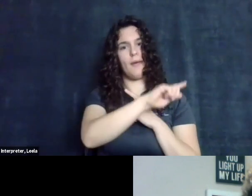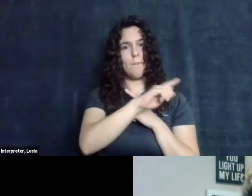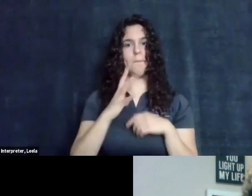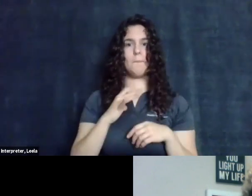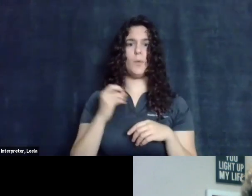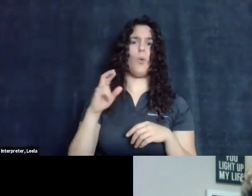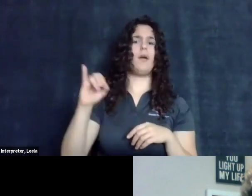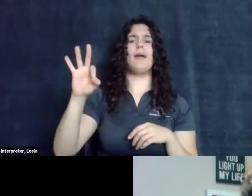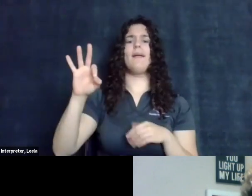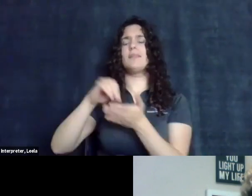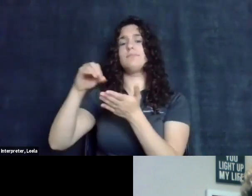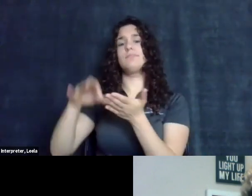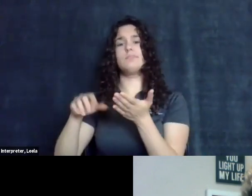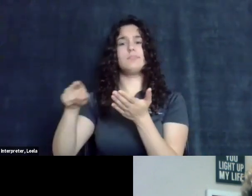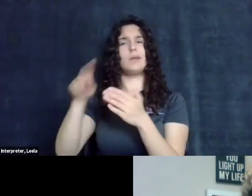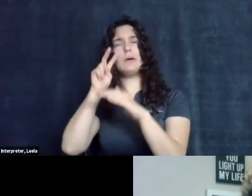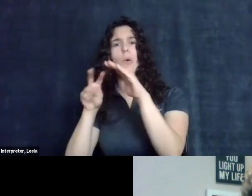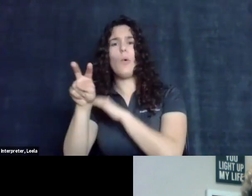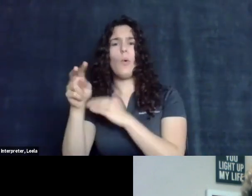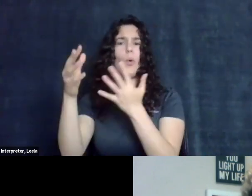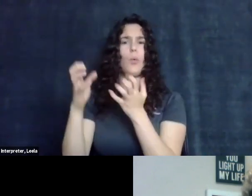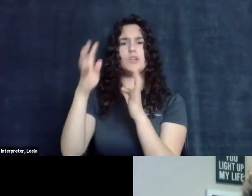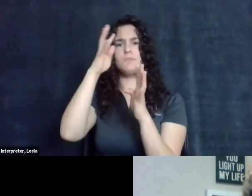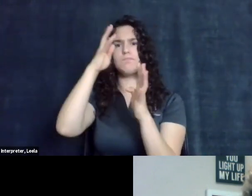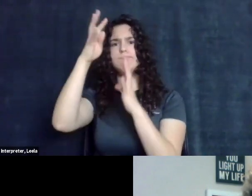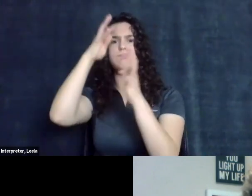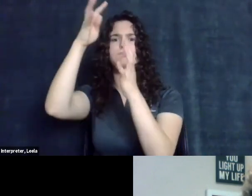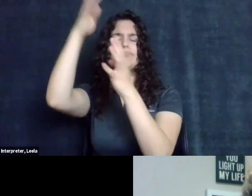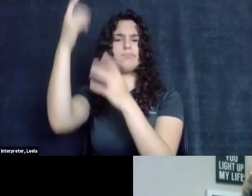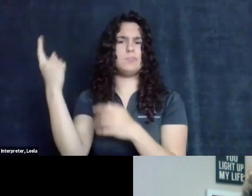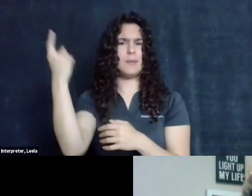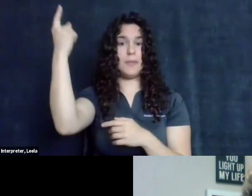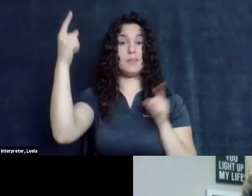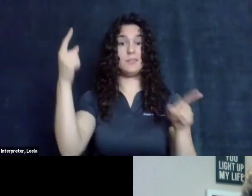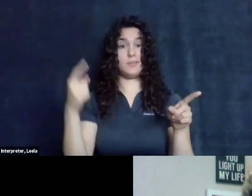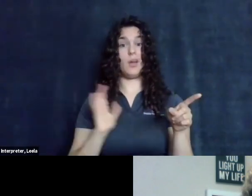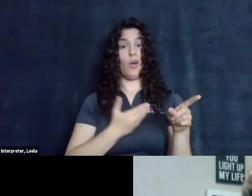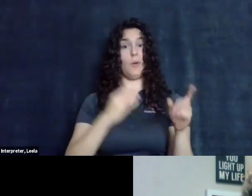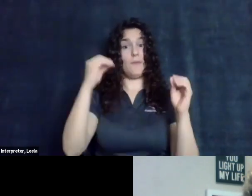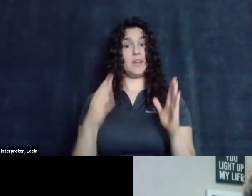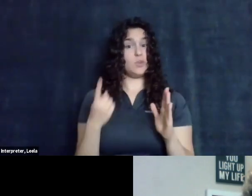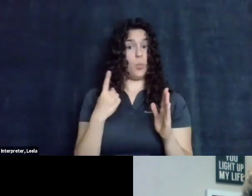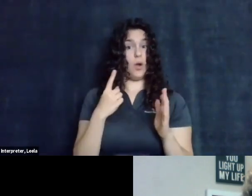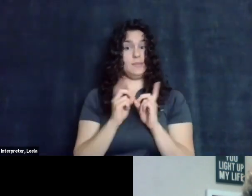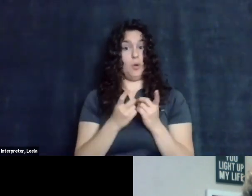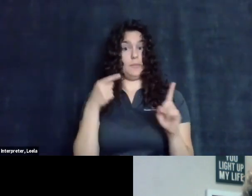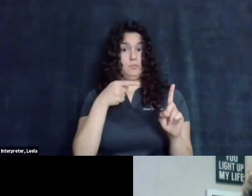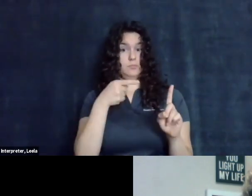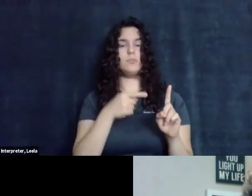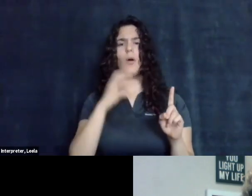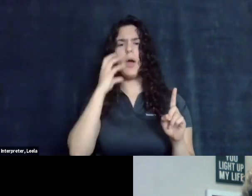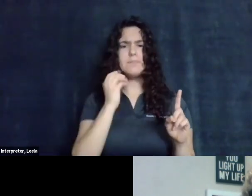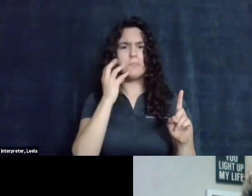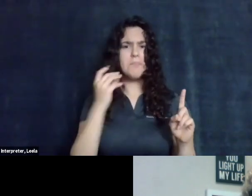to run an event. There's a professor in our department who has experience on